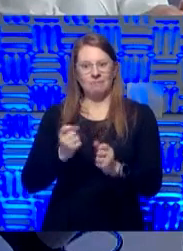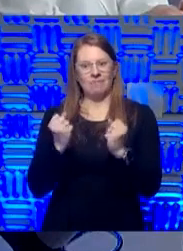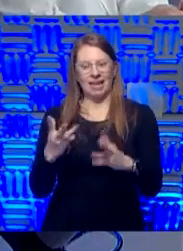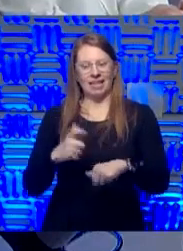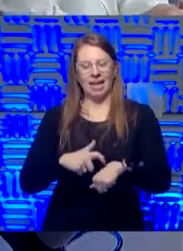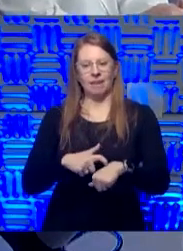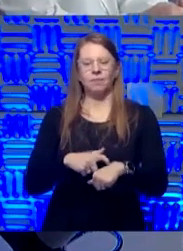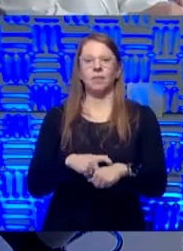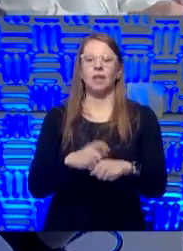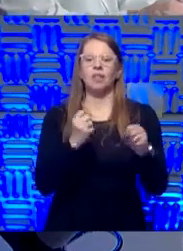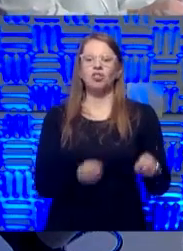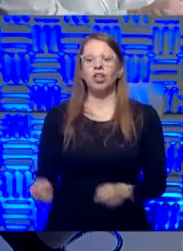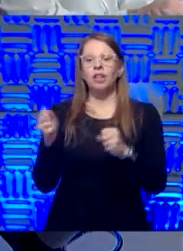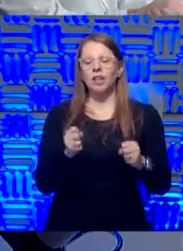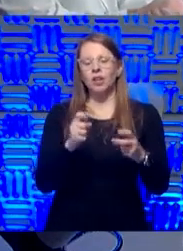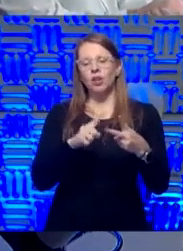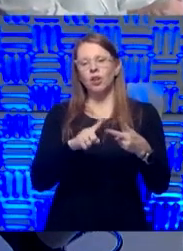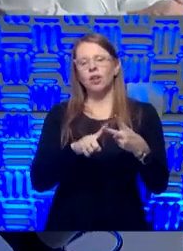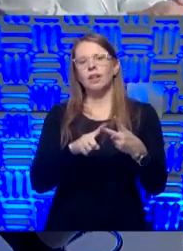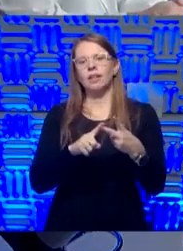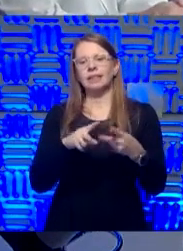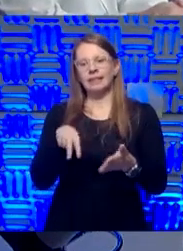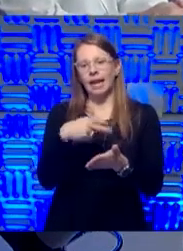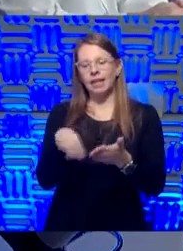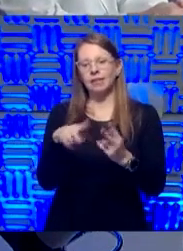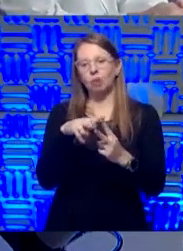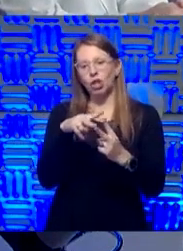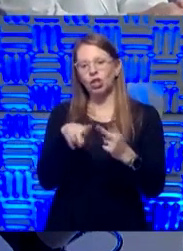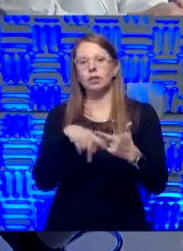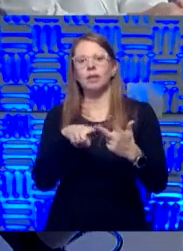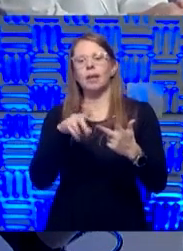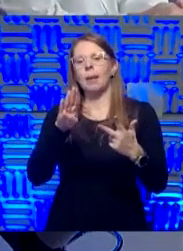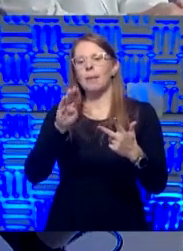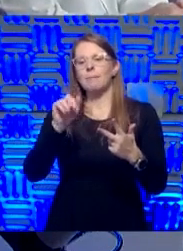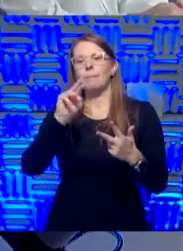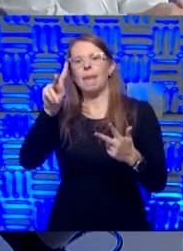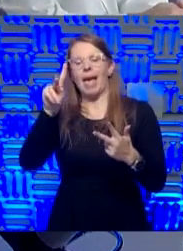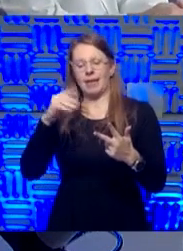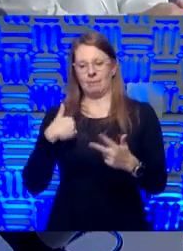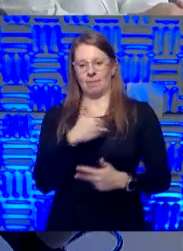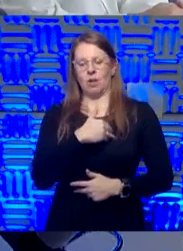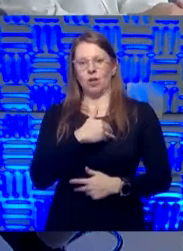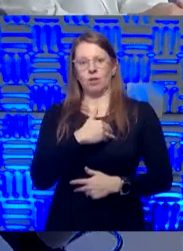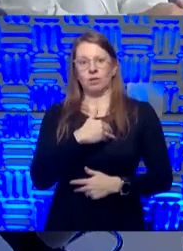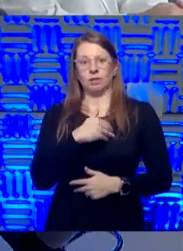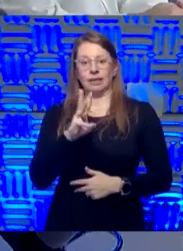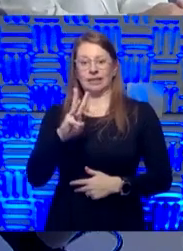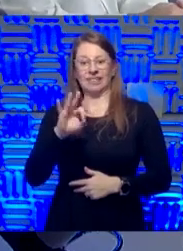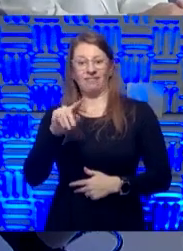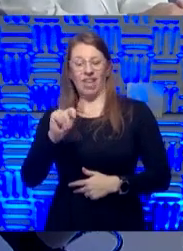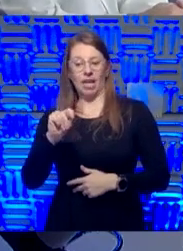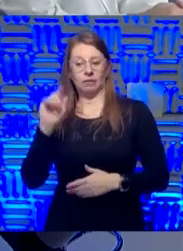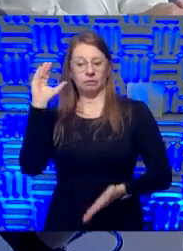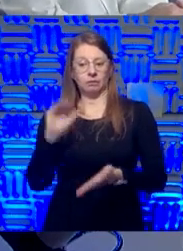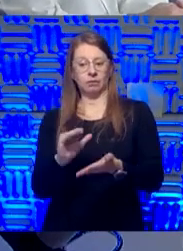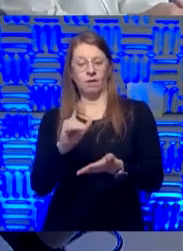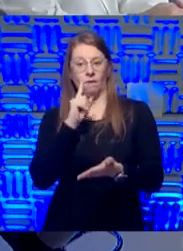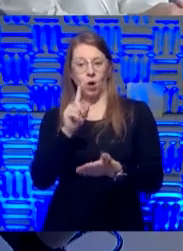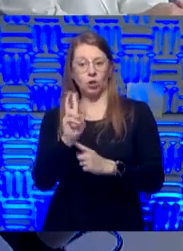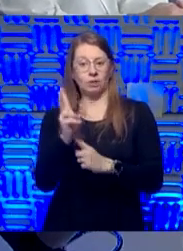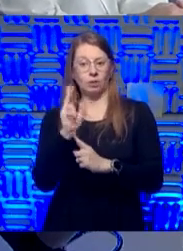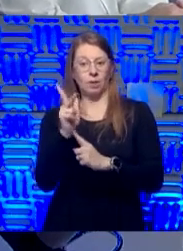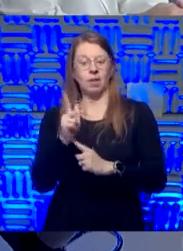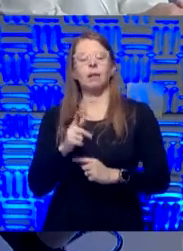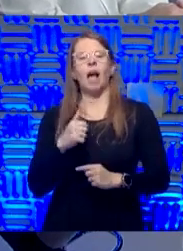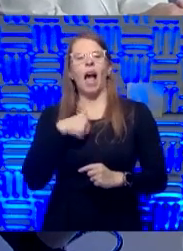Cheerleaders, dance partners, band members, less than 6 feet for 2 to 3 minutes. man. Safe? Not safe. I actually addressed that last week,